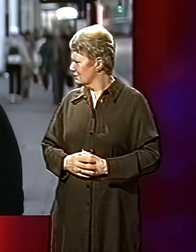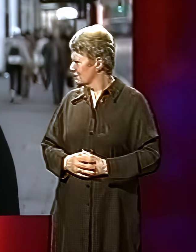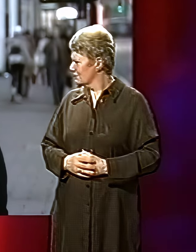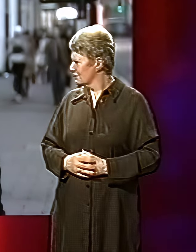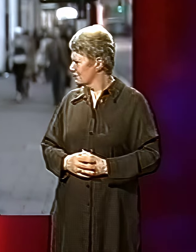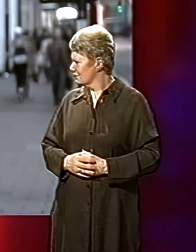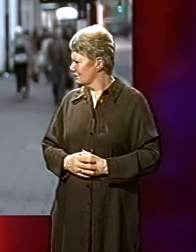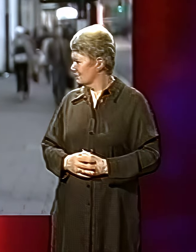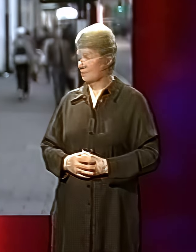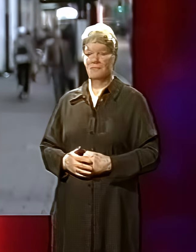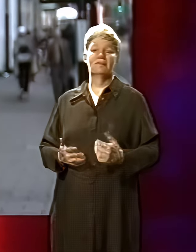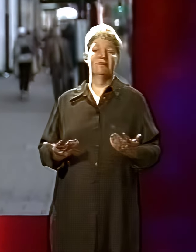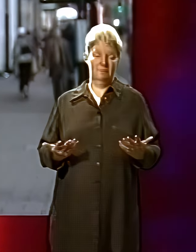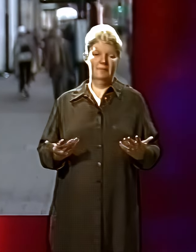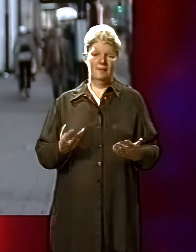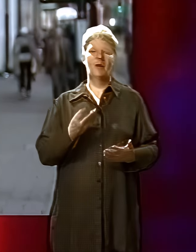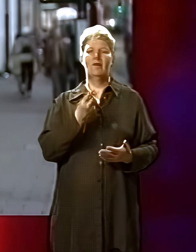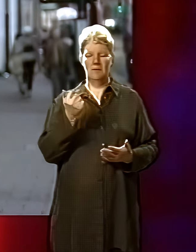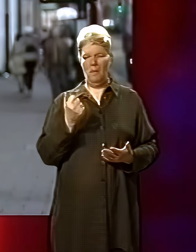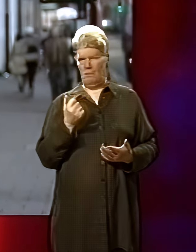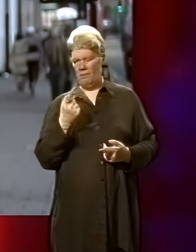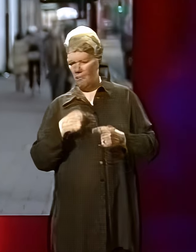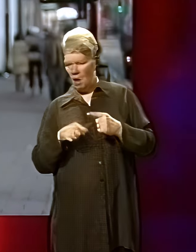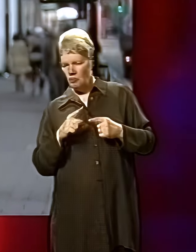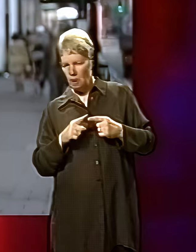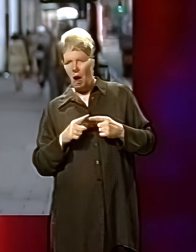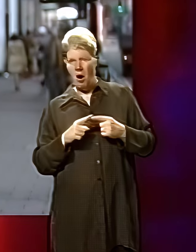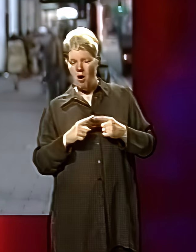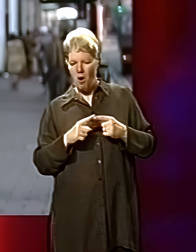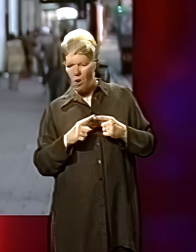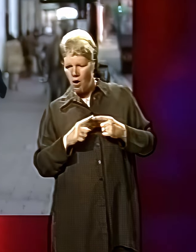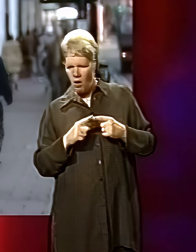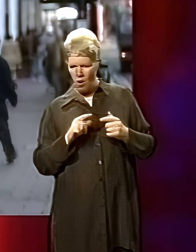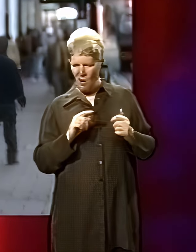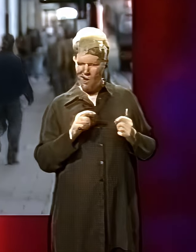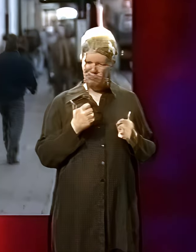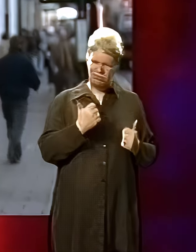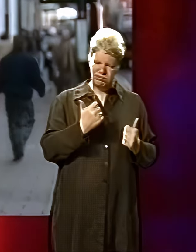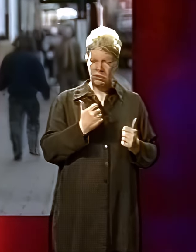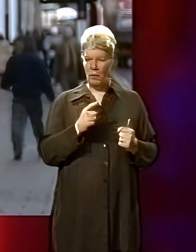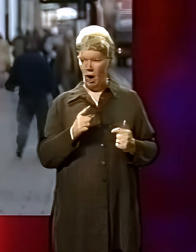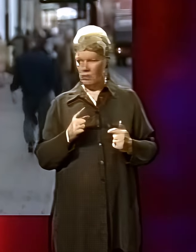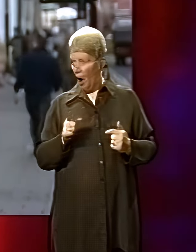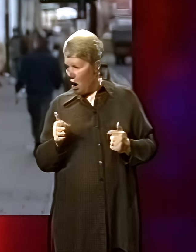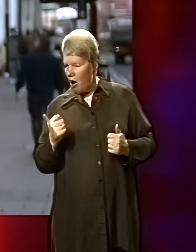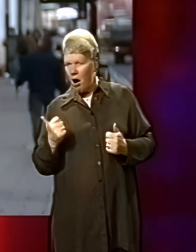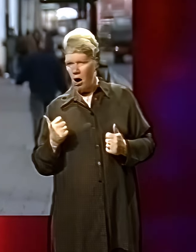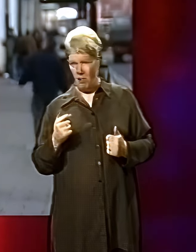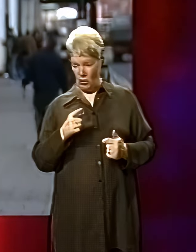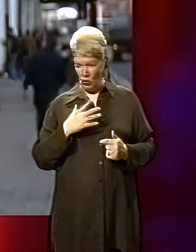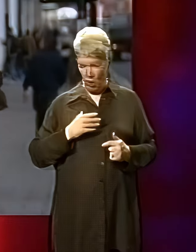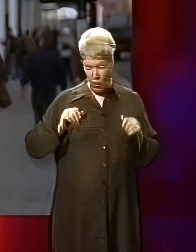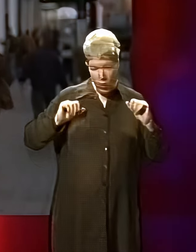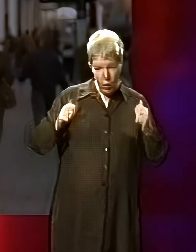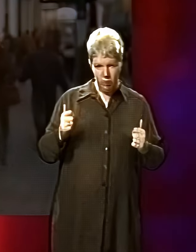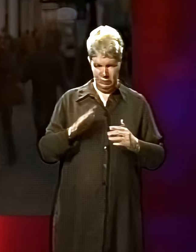Of course, there are always a few genuine bargains among last year's seconds, but you have to move pretty fast if you want to nab yourself a real deal.